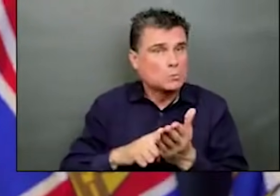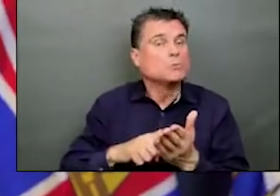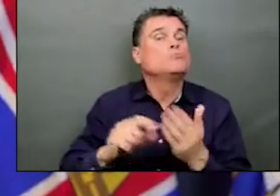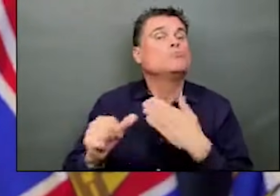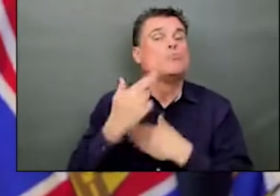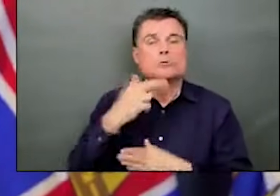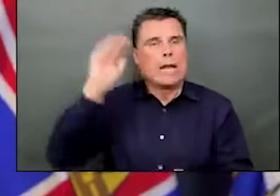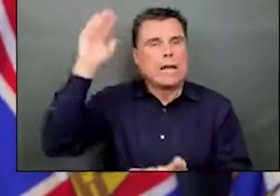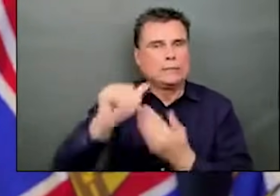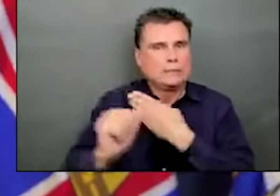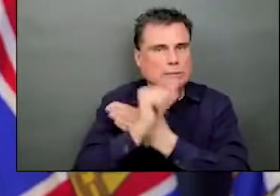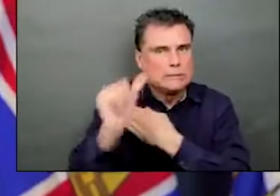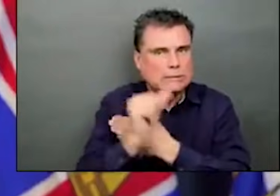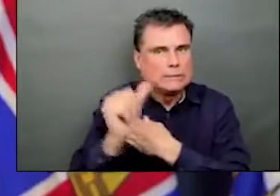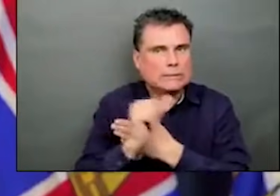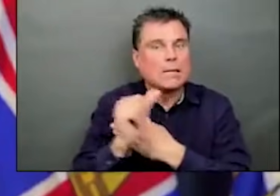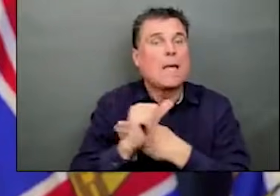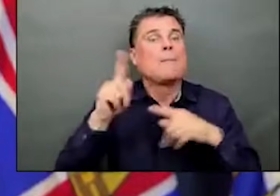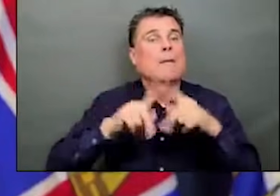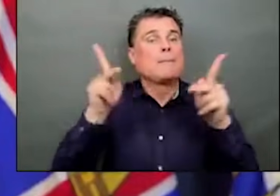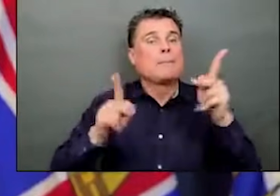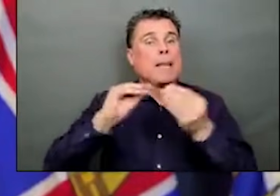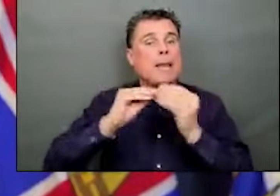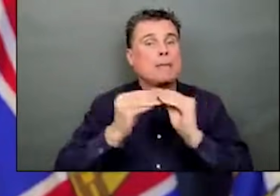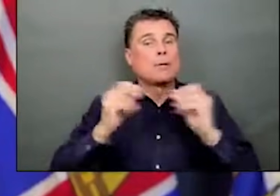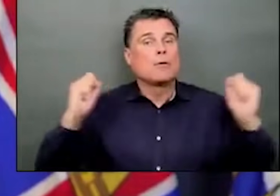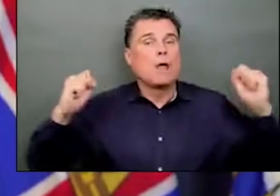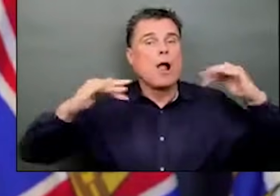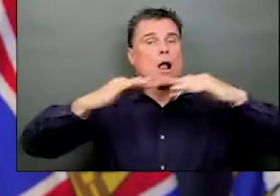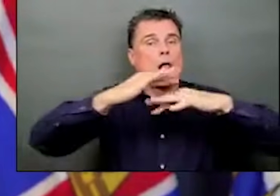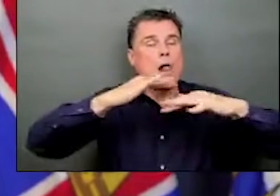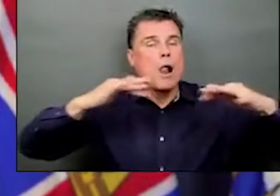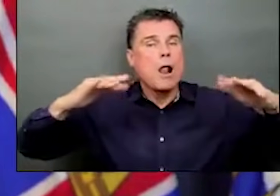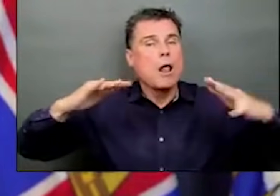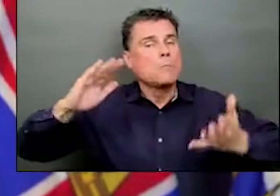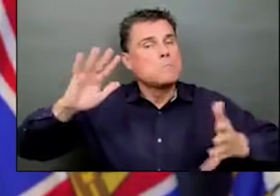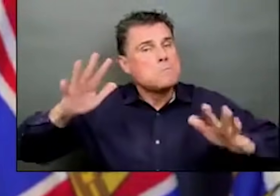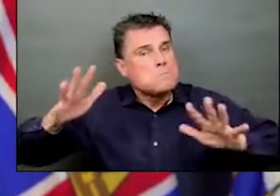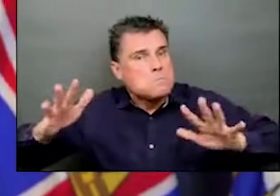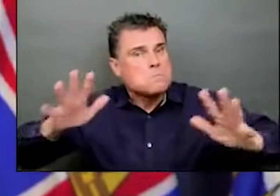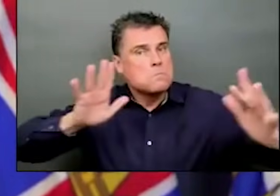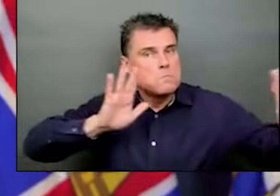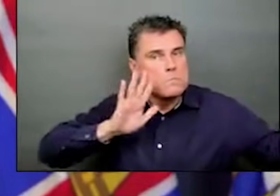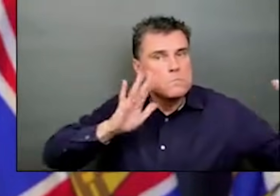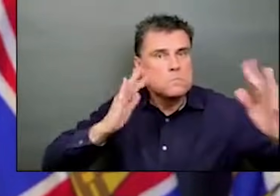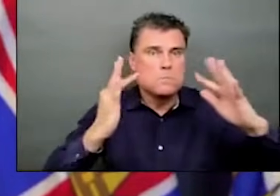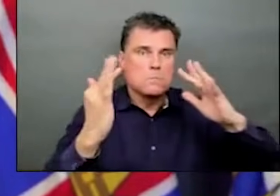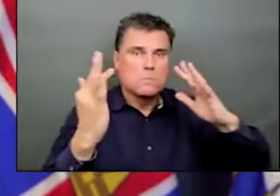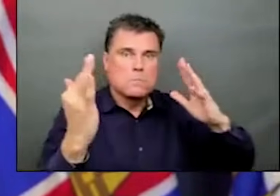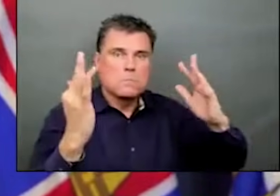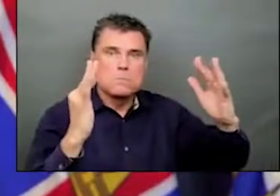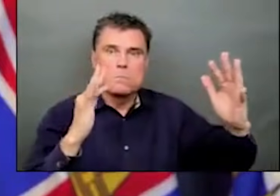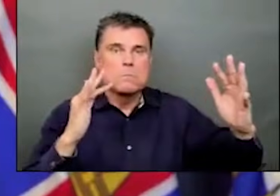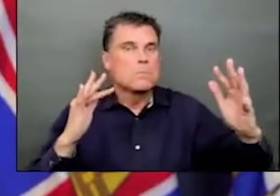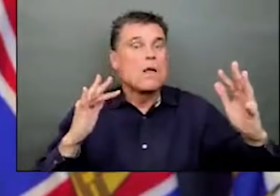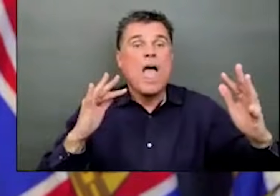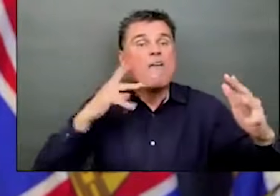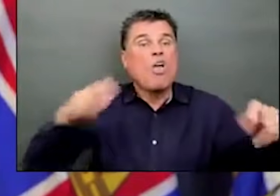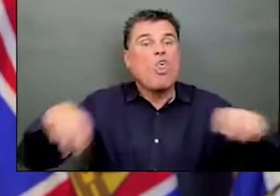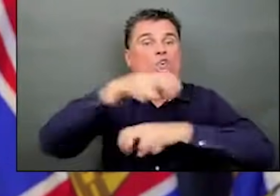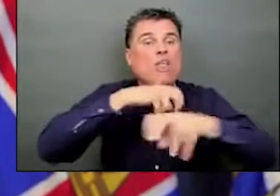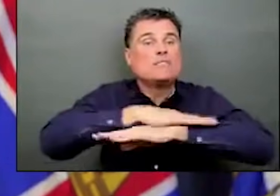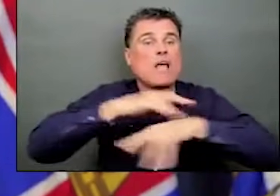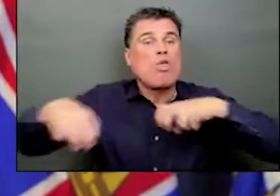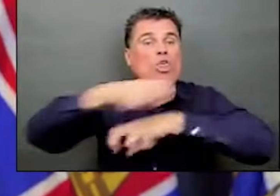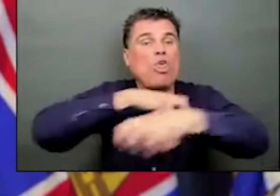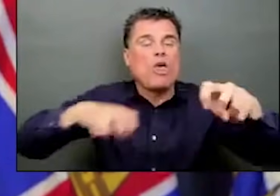of people who are interacting with each other and moving between groups, the risk goes up. So, and numbers